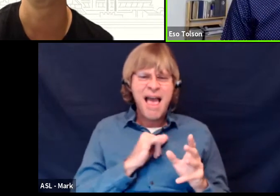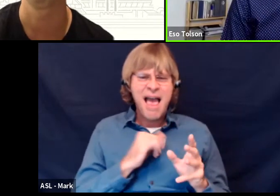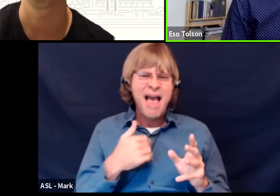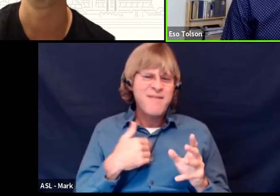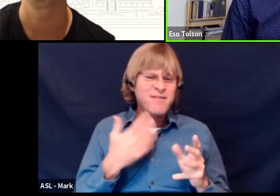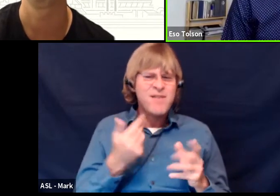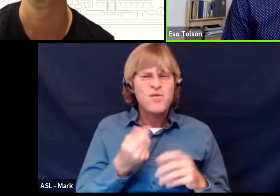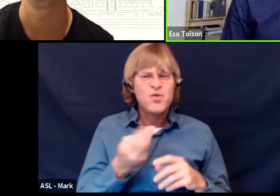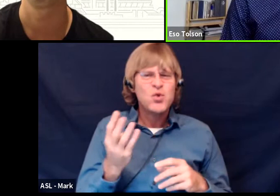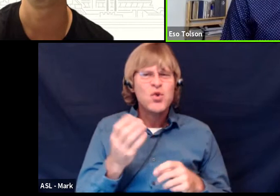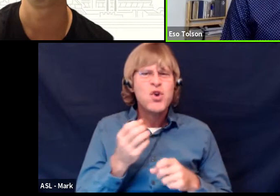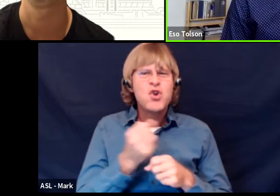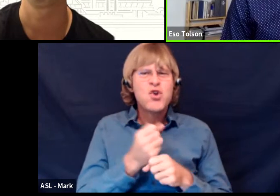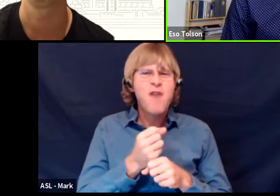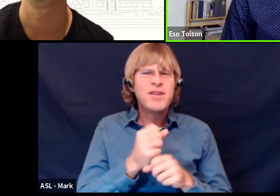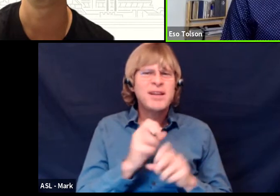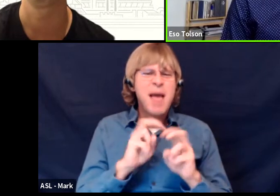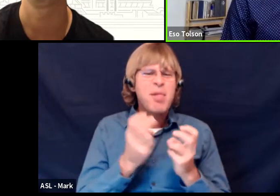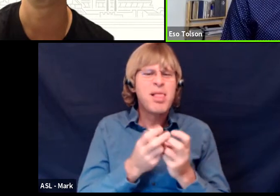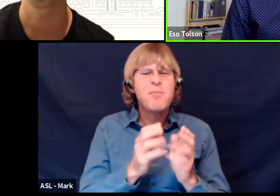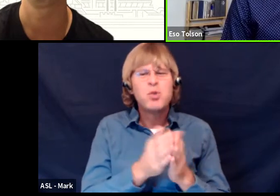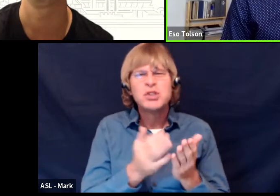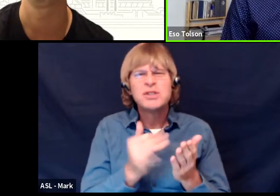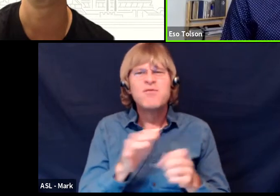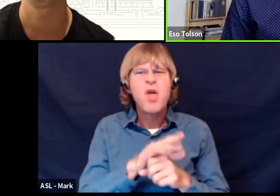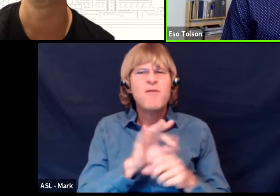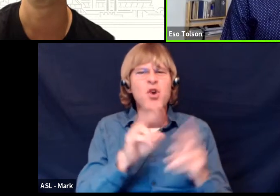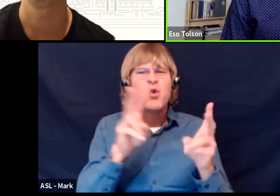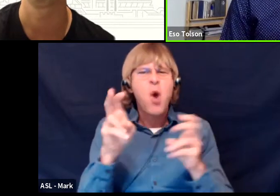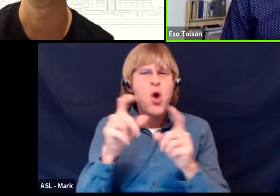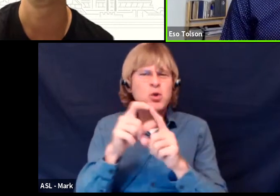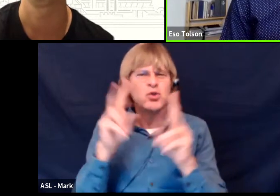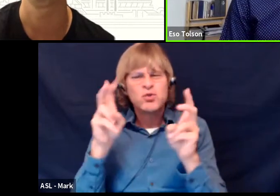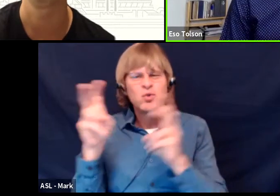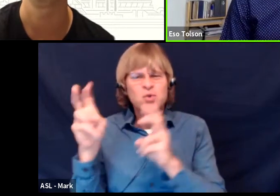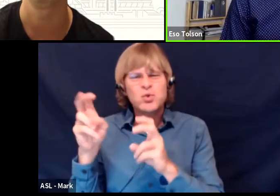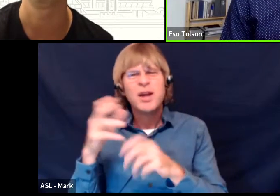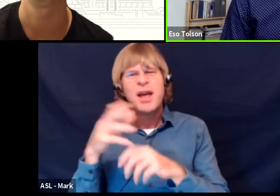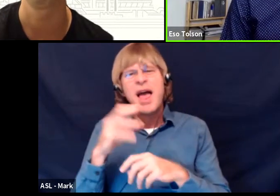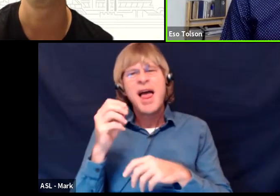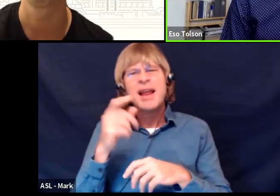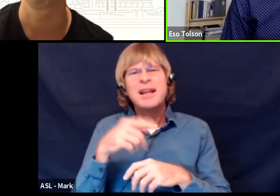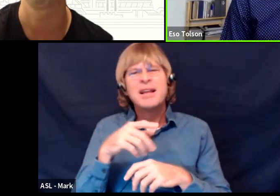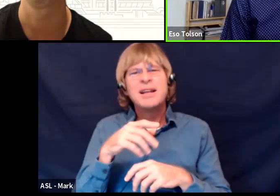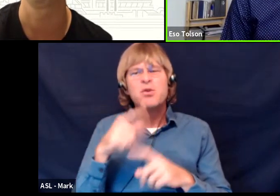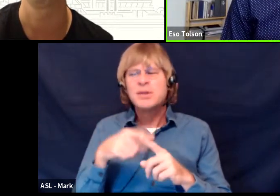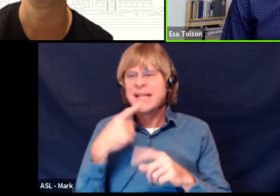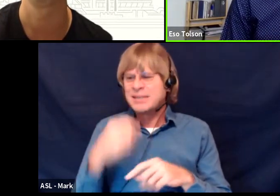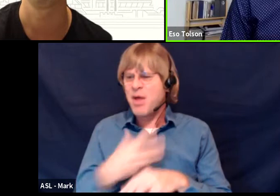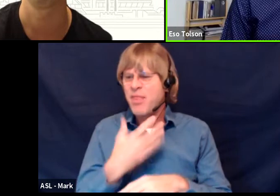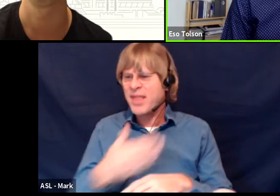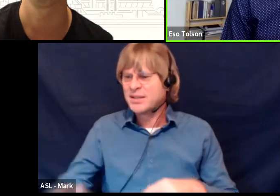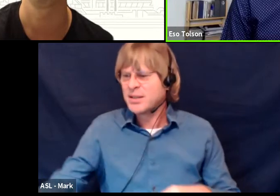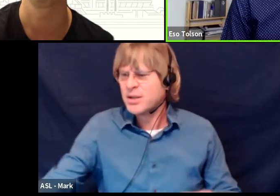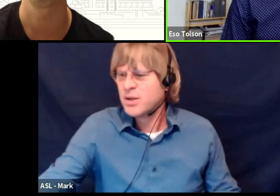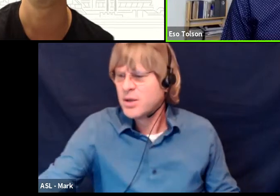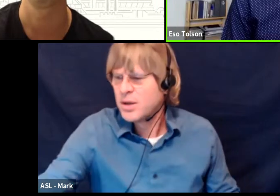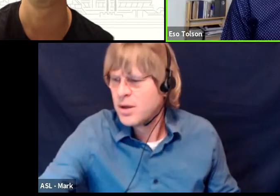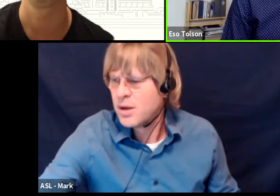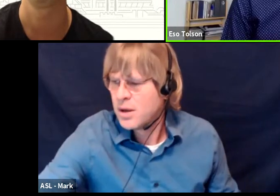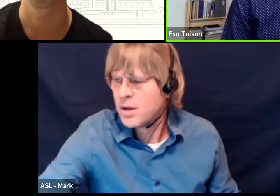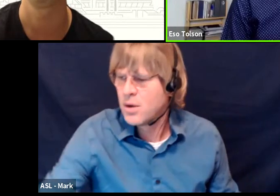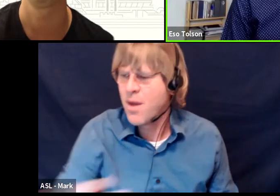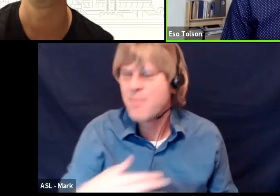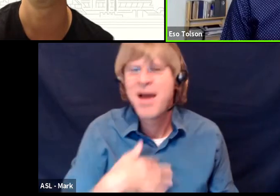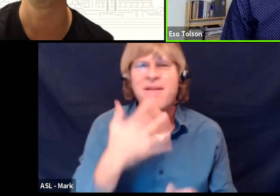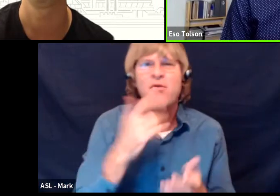a few coffee table style books that are full of quotes and, saying inspirational things. One of my favorite writers is